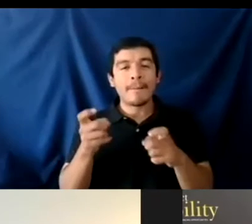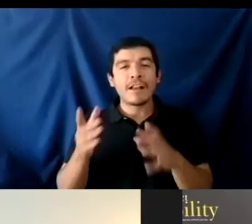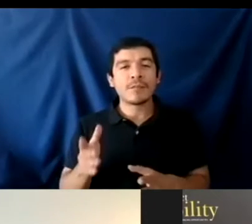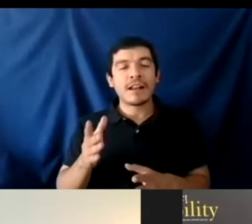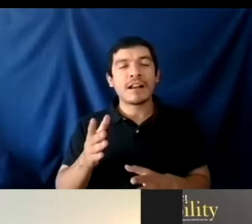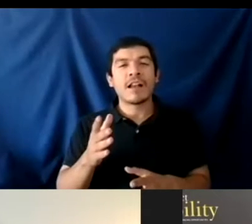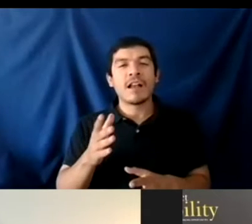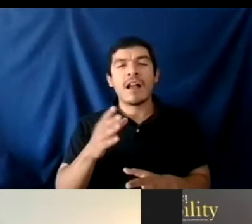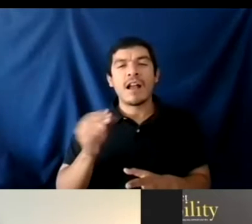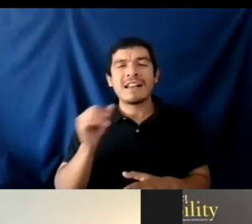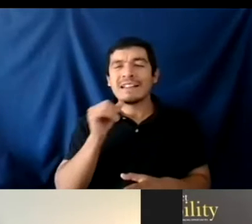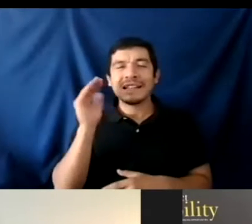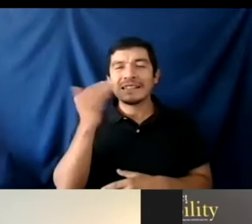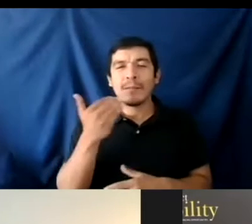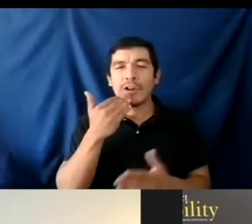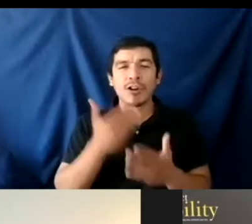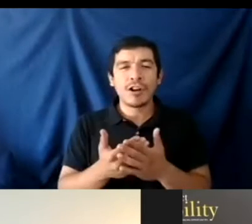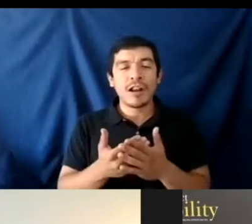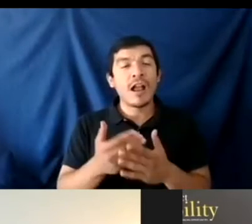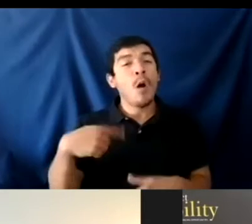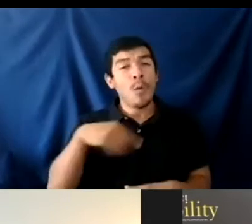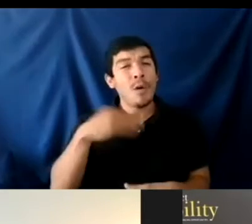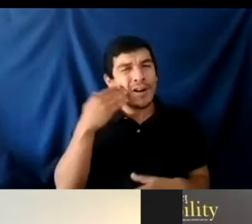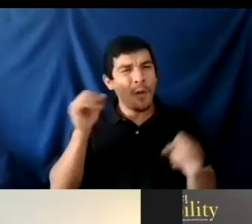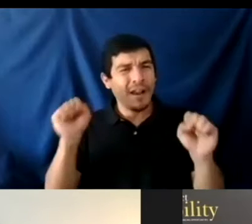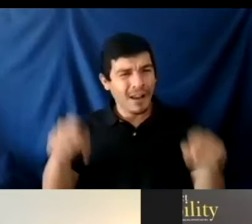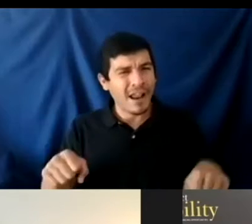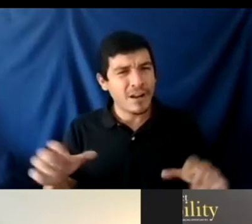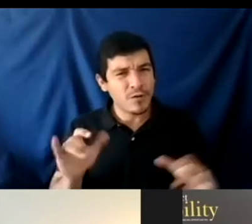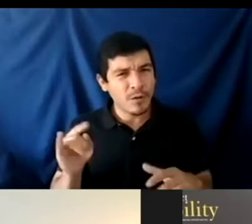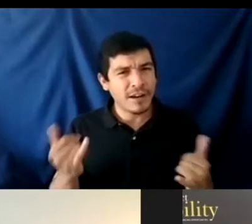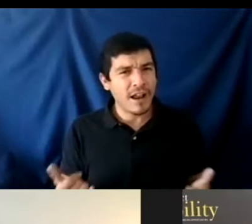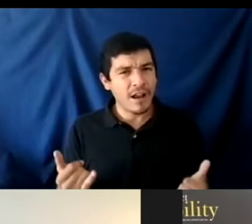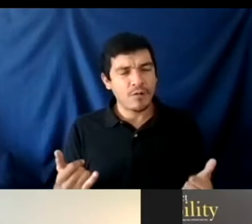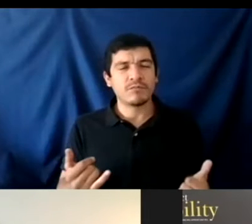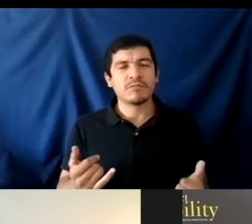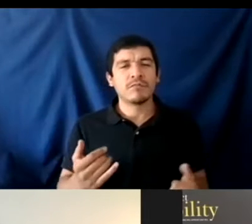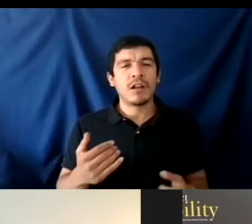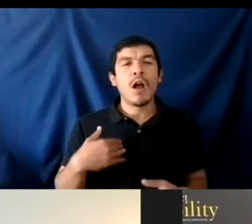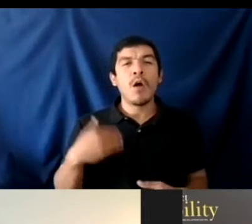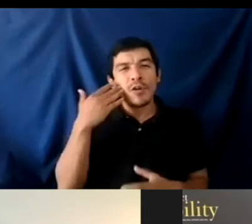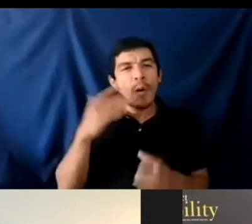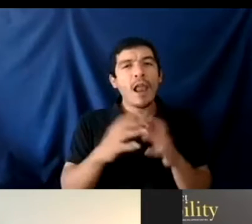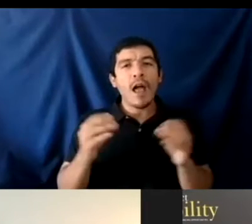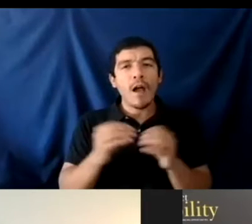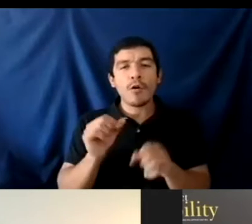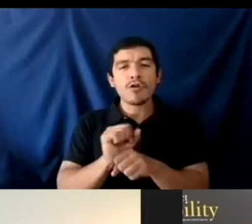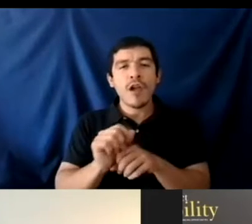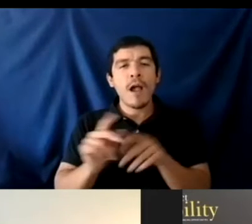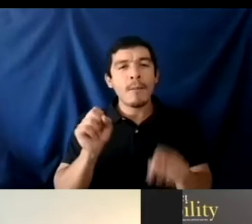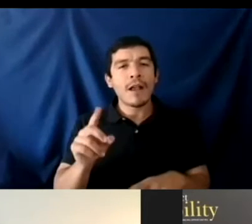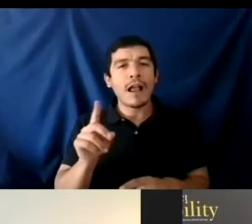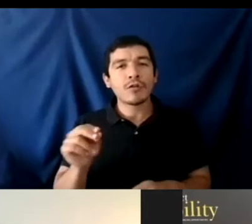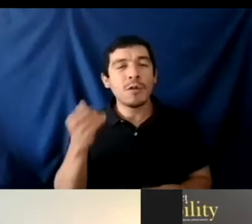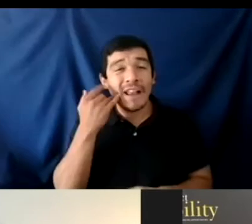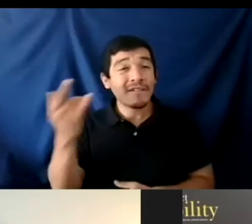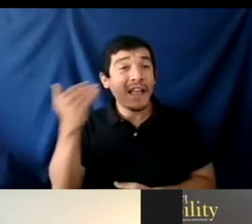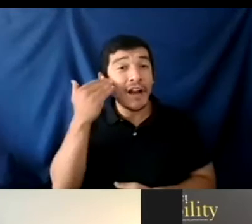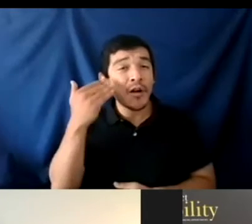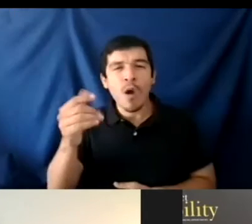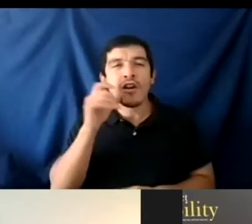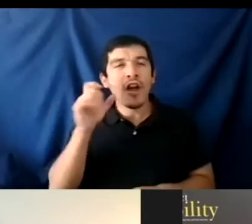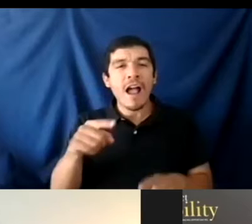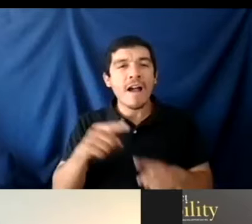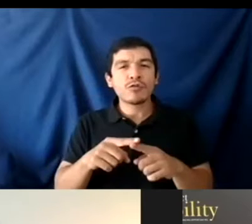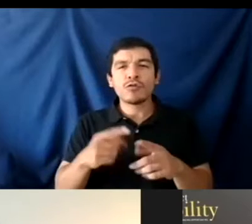reasonable, we know we can do it now, and there's a lot more jobs that people can do if they know that they don't have to strain their